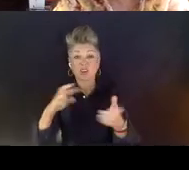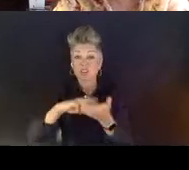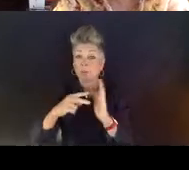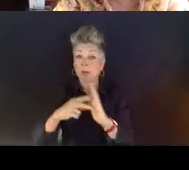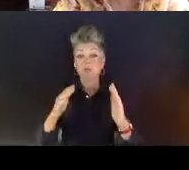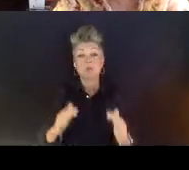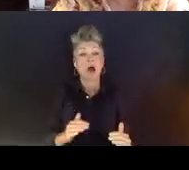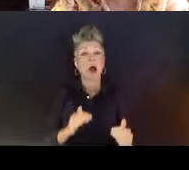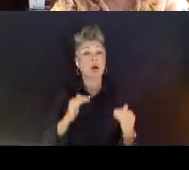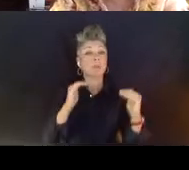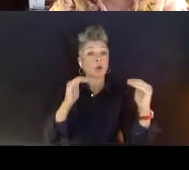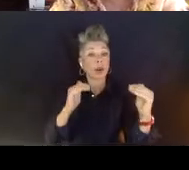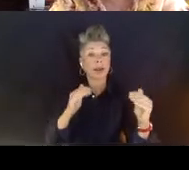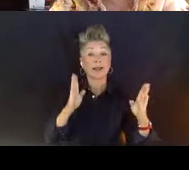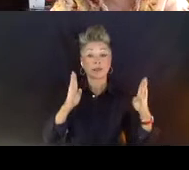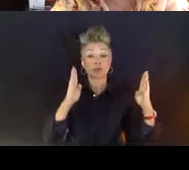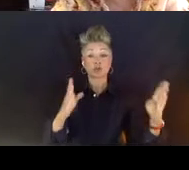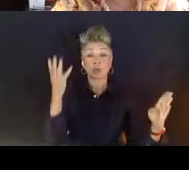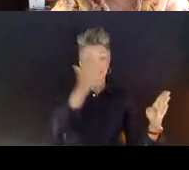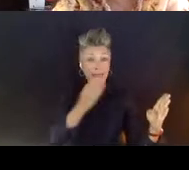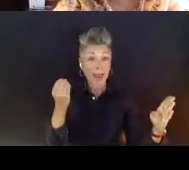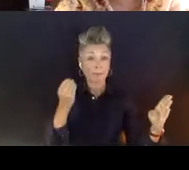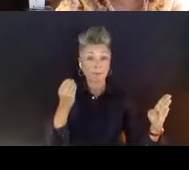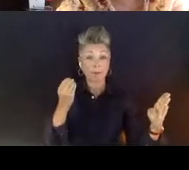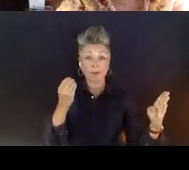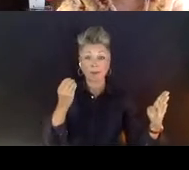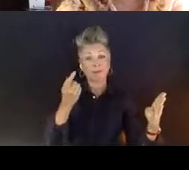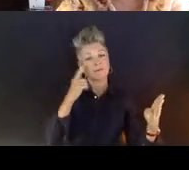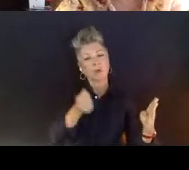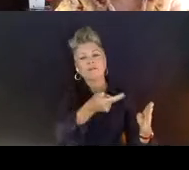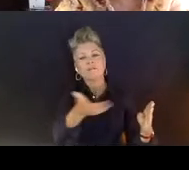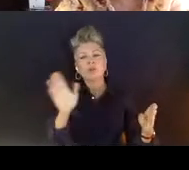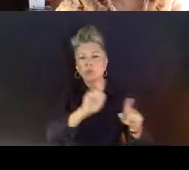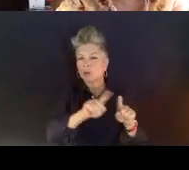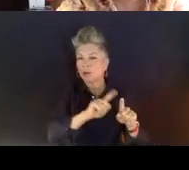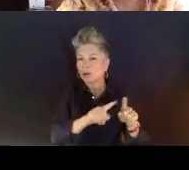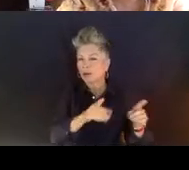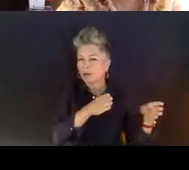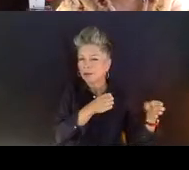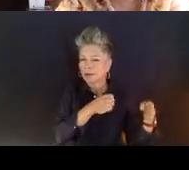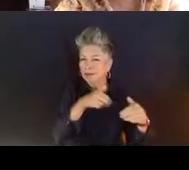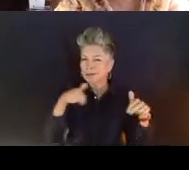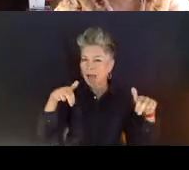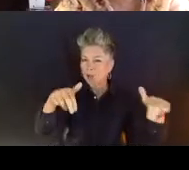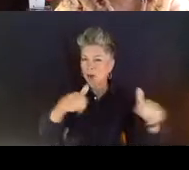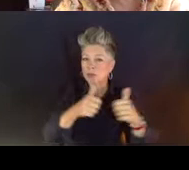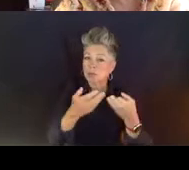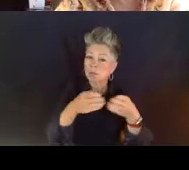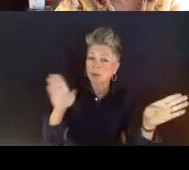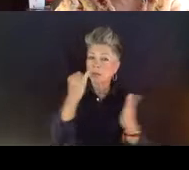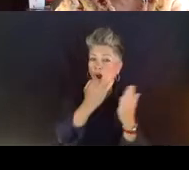the streetscape over a few stretches of sidewalks through a mix of public art, street